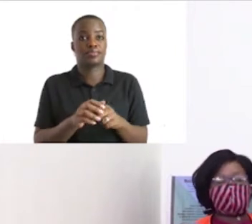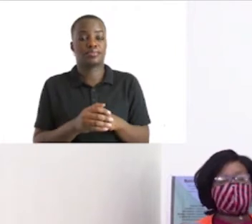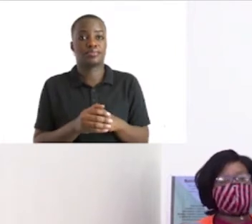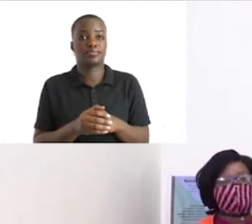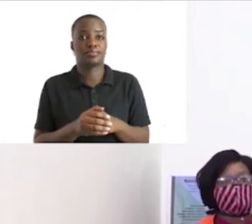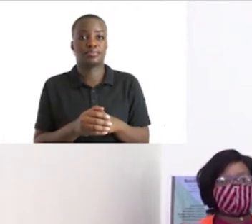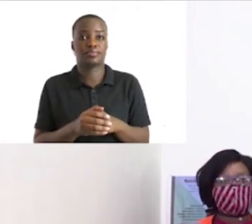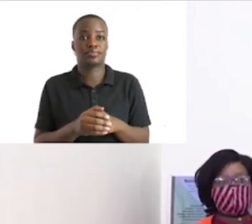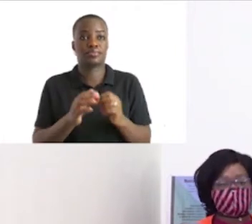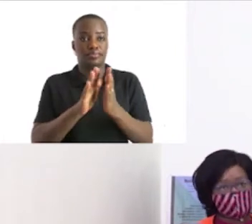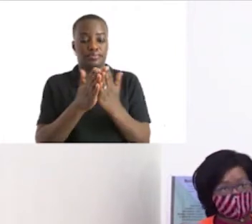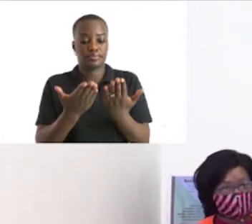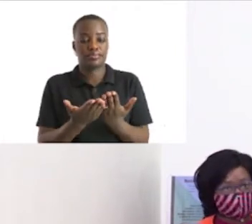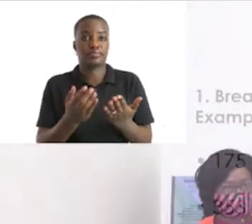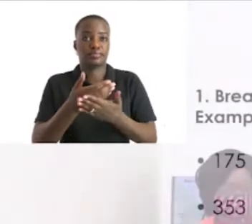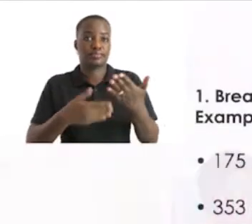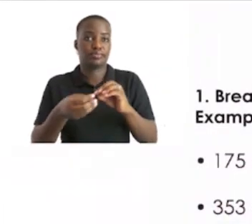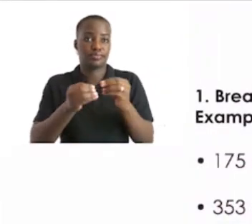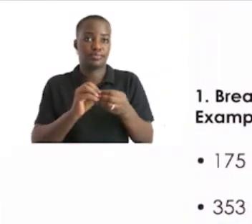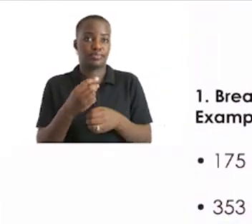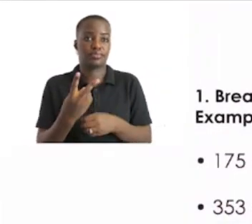at what is in the booklet for number 2.